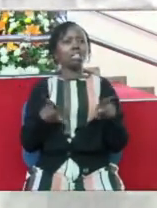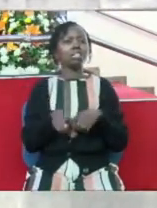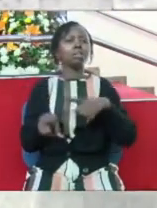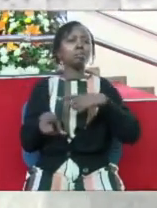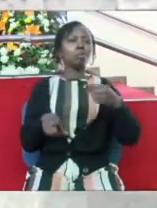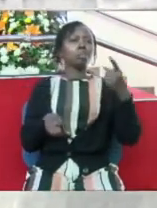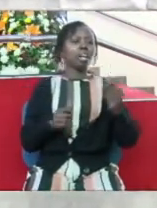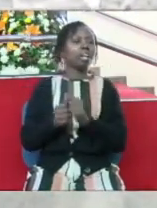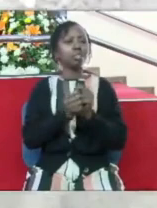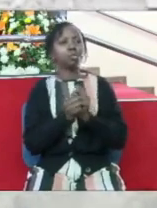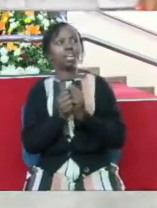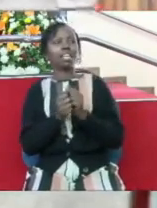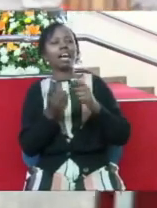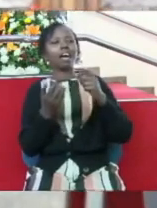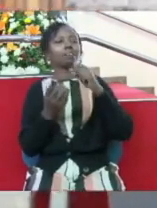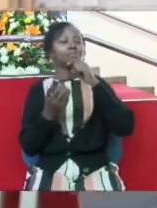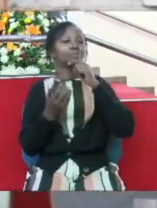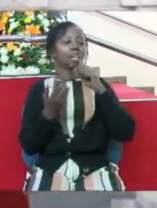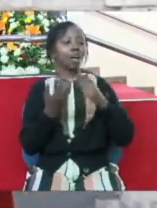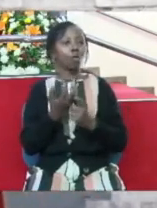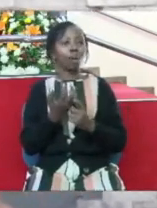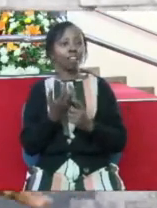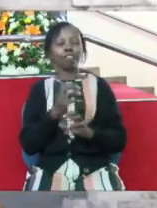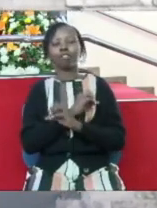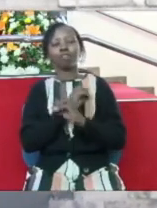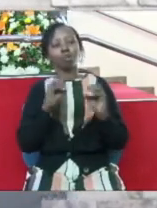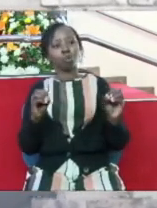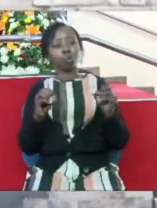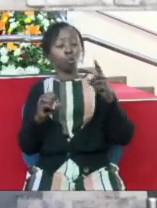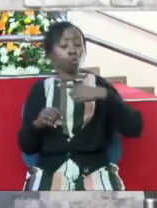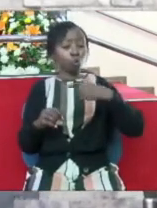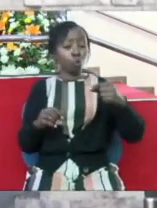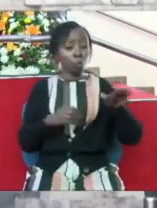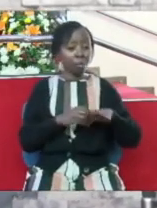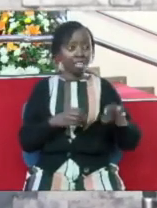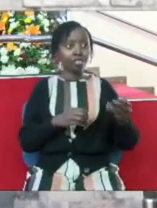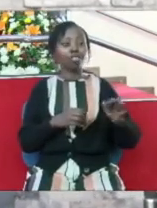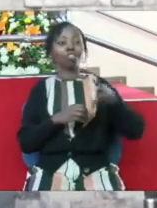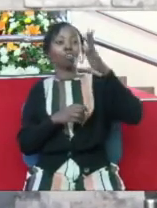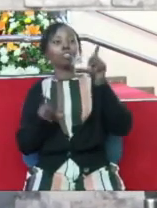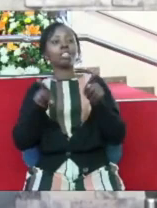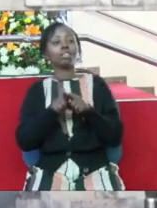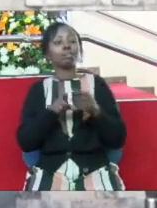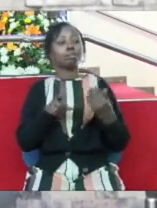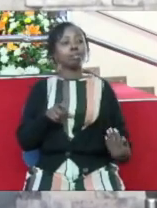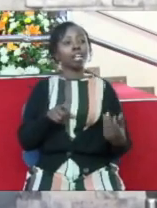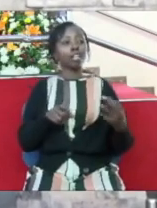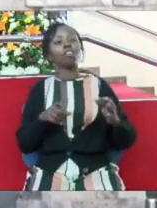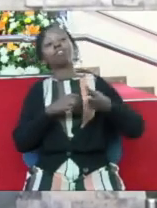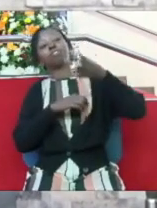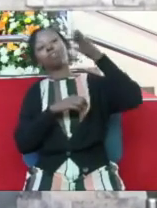Hauendi kama mke wa Kaunda. But you go as a child of God. Unaenda kama mwana wa Mungu. Praise the name of the Lord. Amen. And God